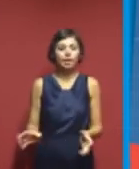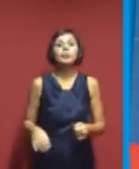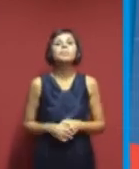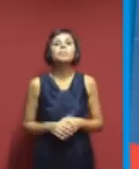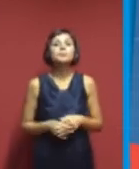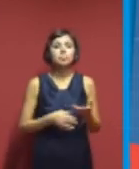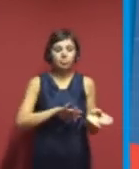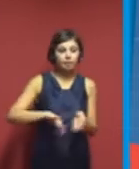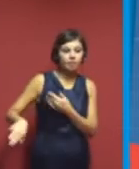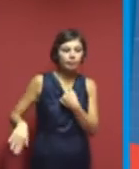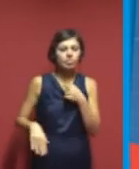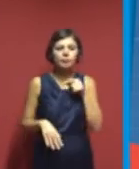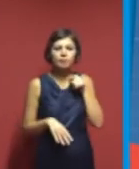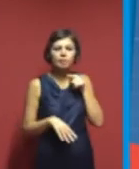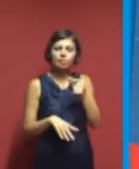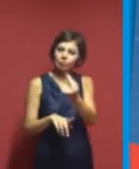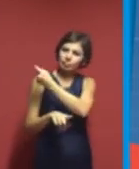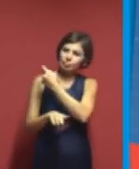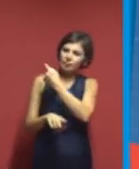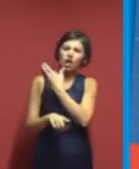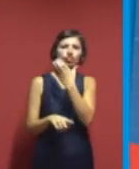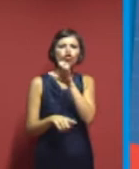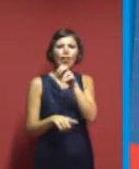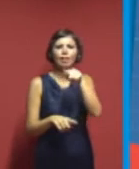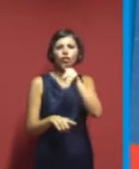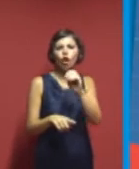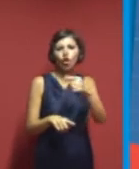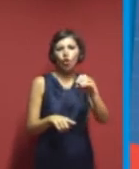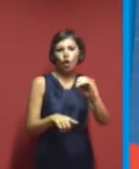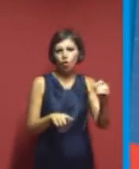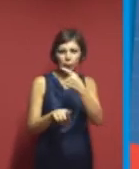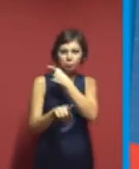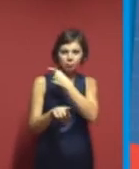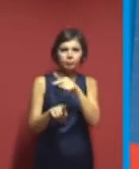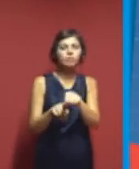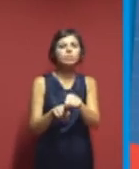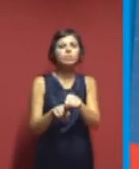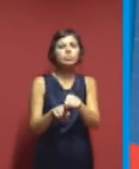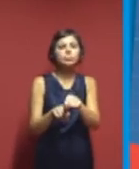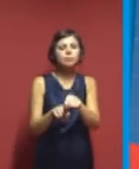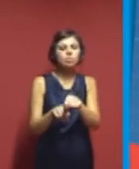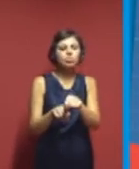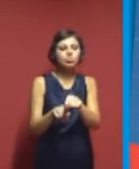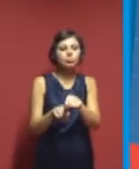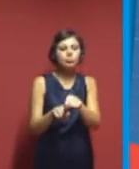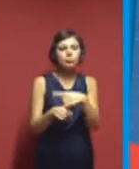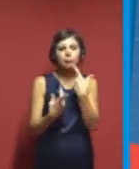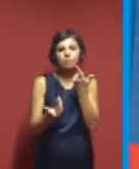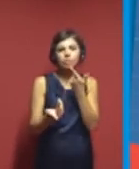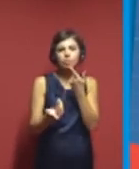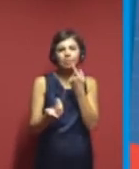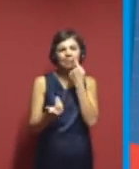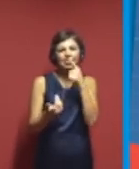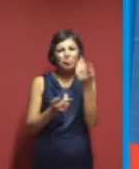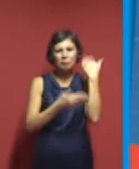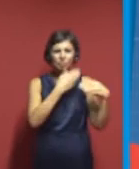And the chindogu date back to the 1980s. They're Japanese. They are unuseless objects. And